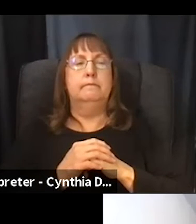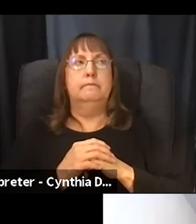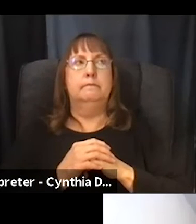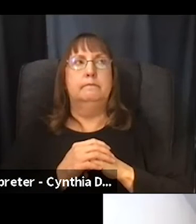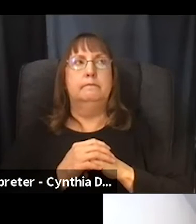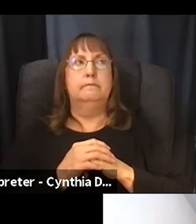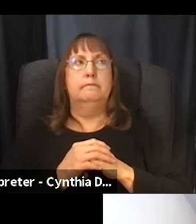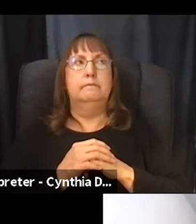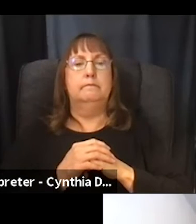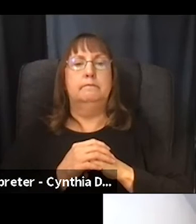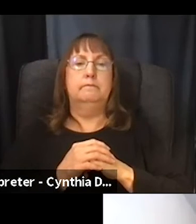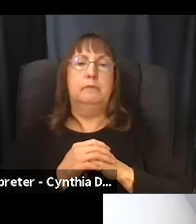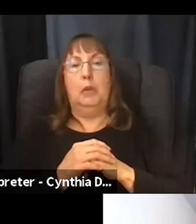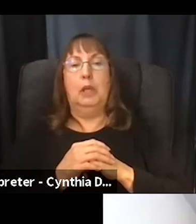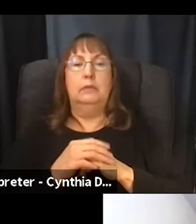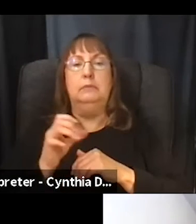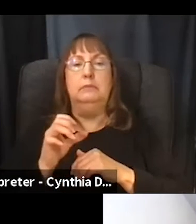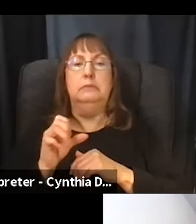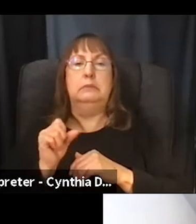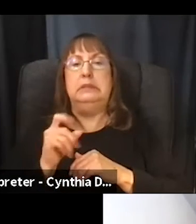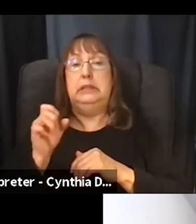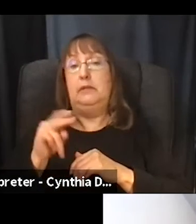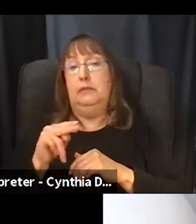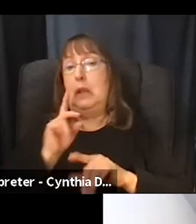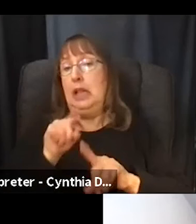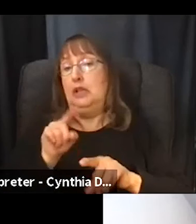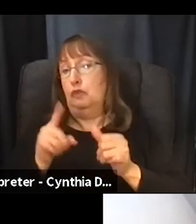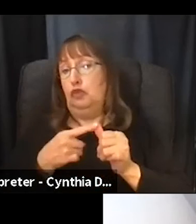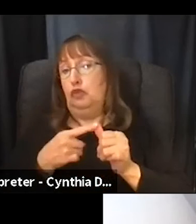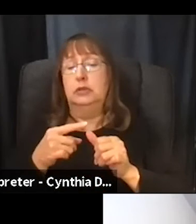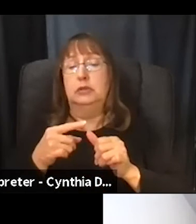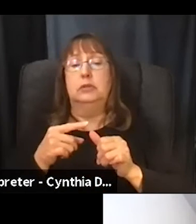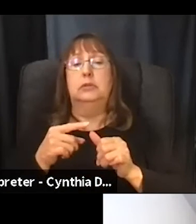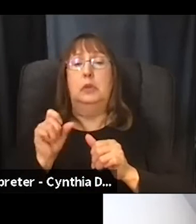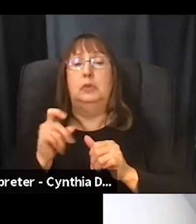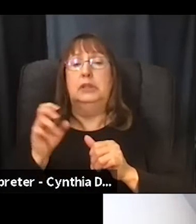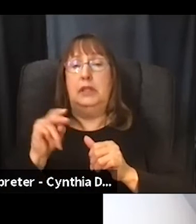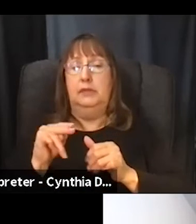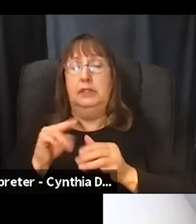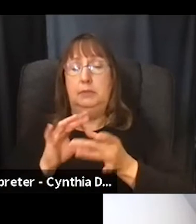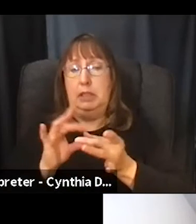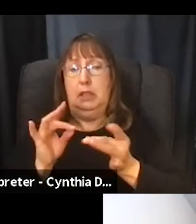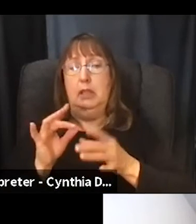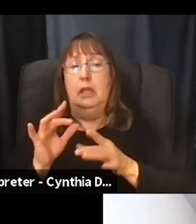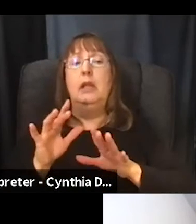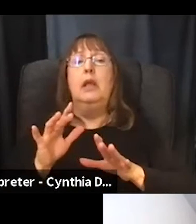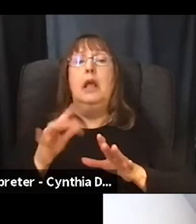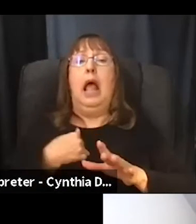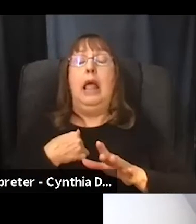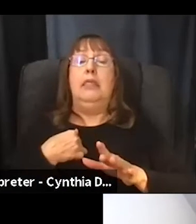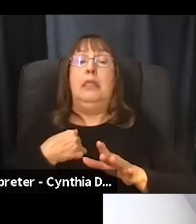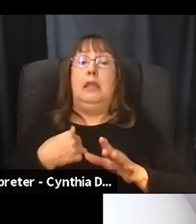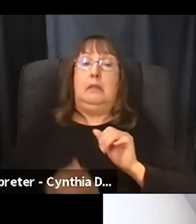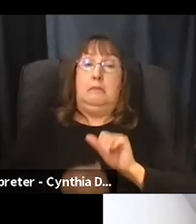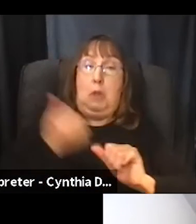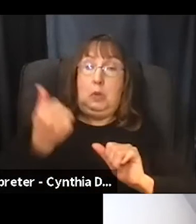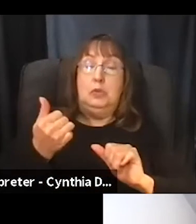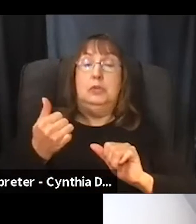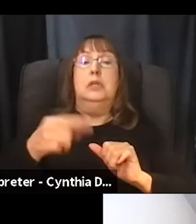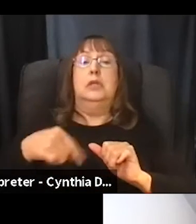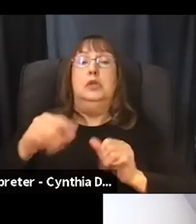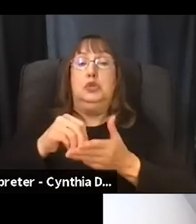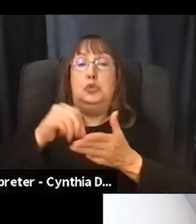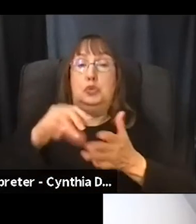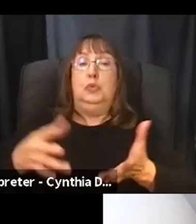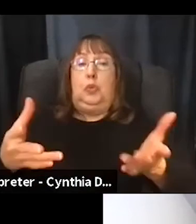I guess I can start. I think first and foremost, I think the students wish to be clearly understood